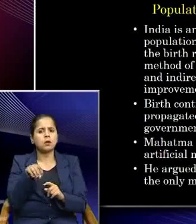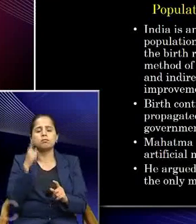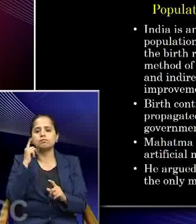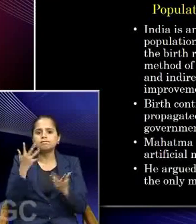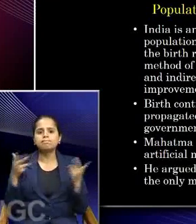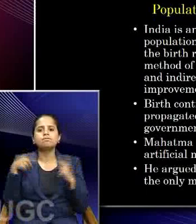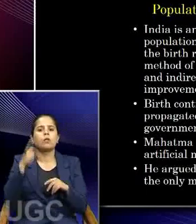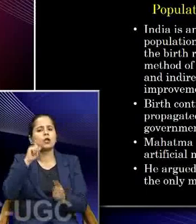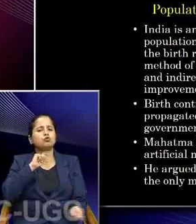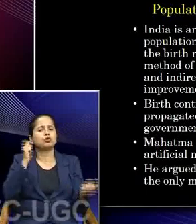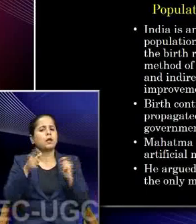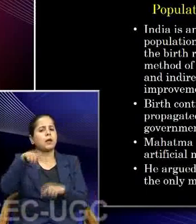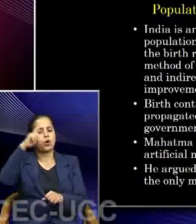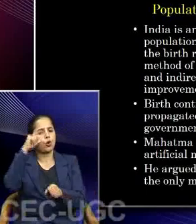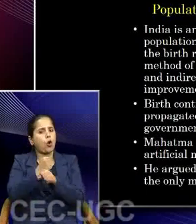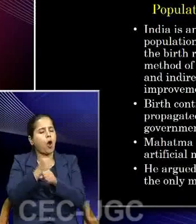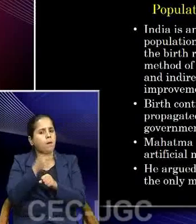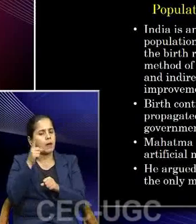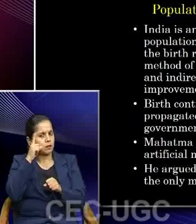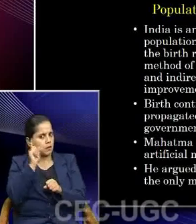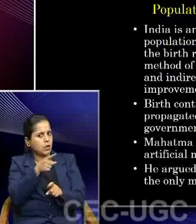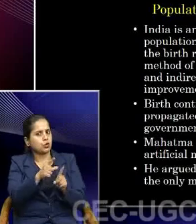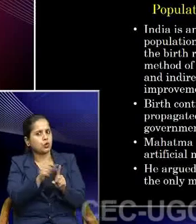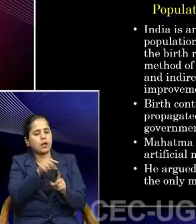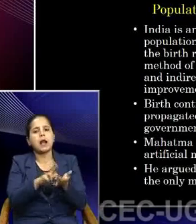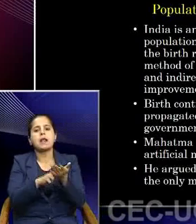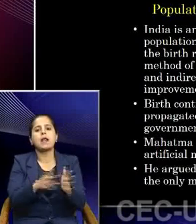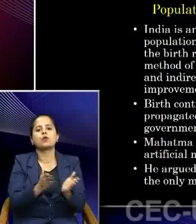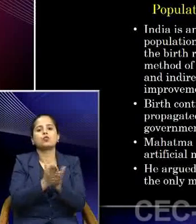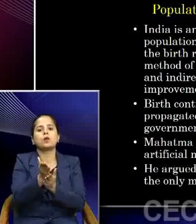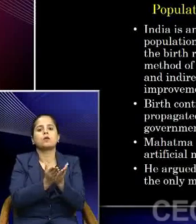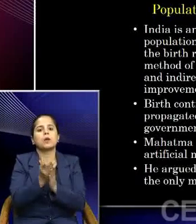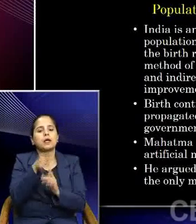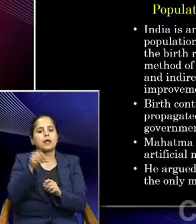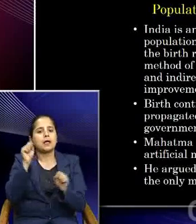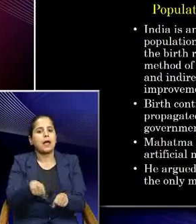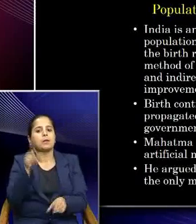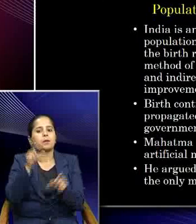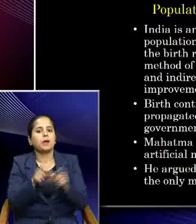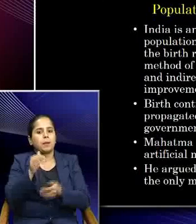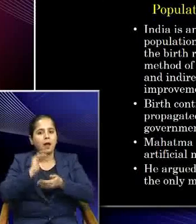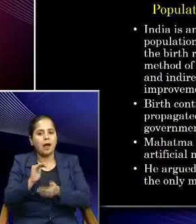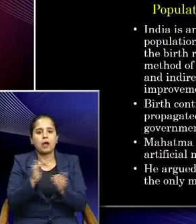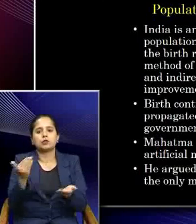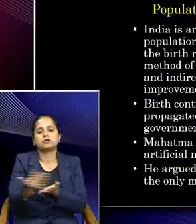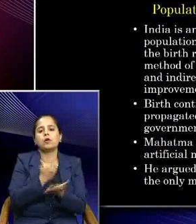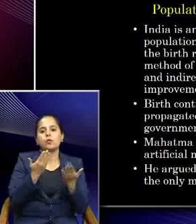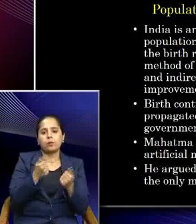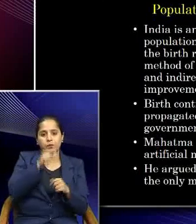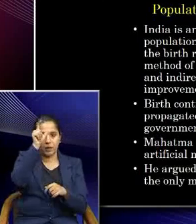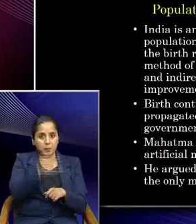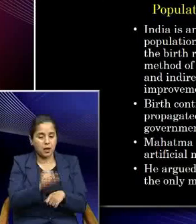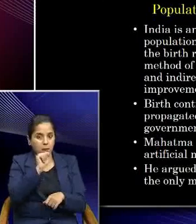by reformers and government. So these are natural methods by which you can control population. That is,